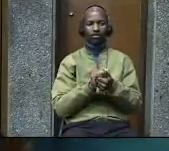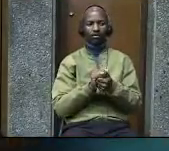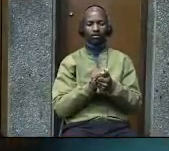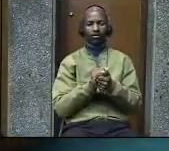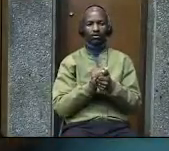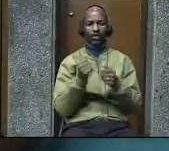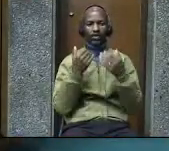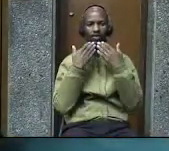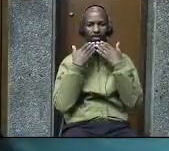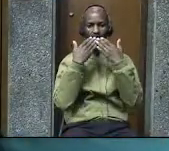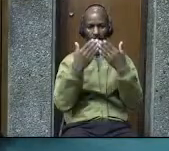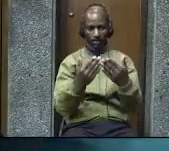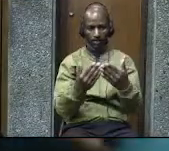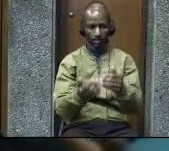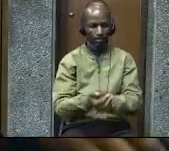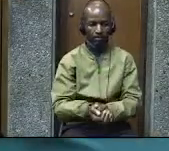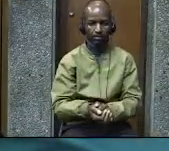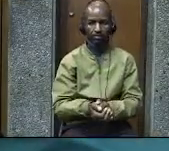Thank you.